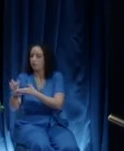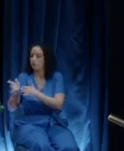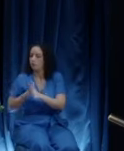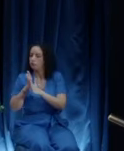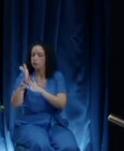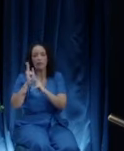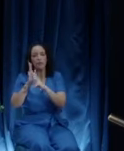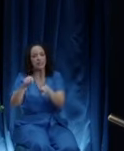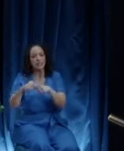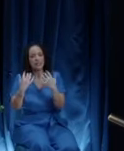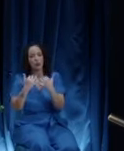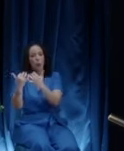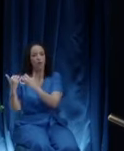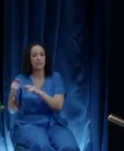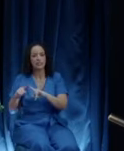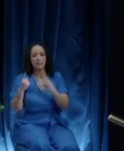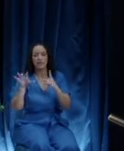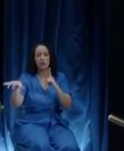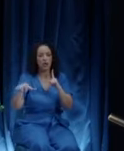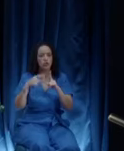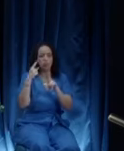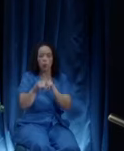at certain times, as Catholic,